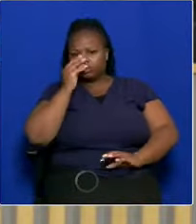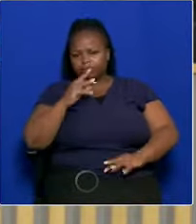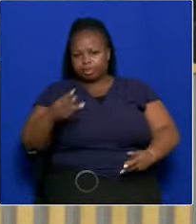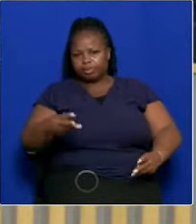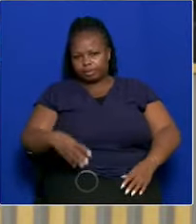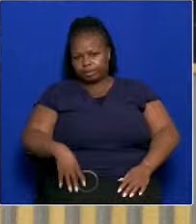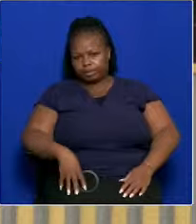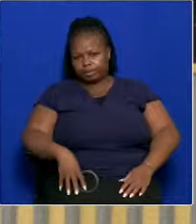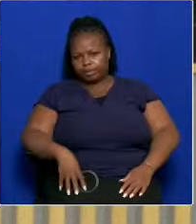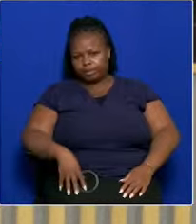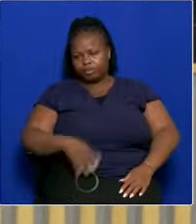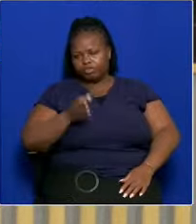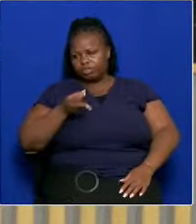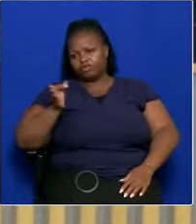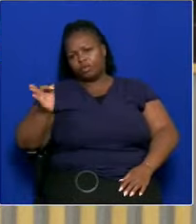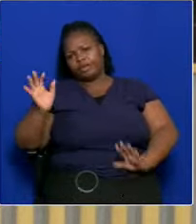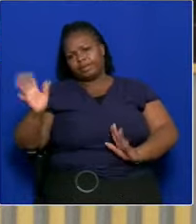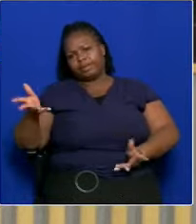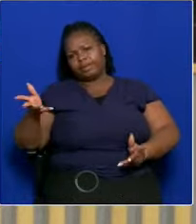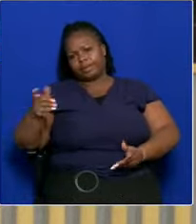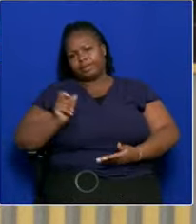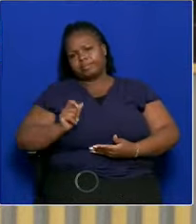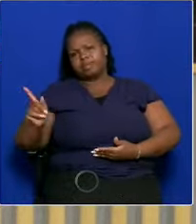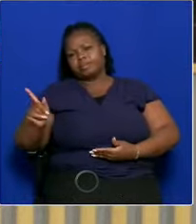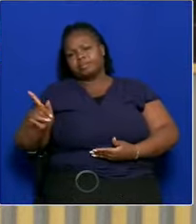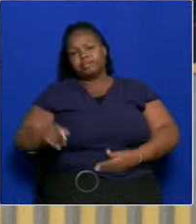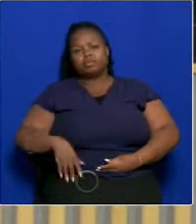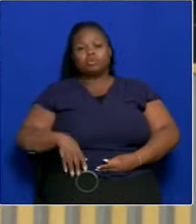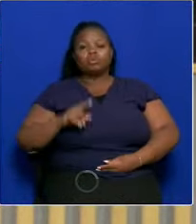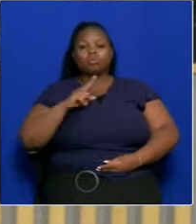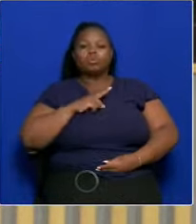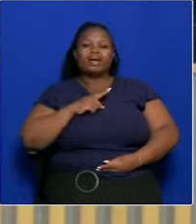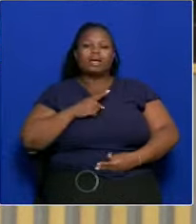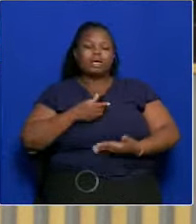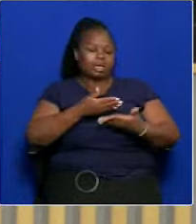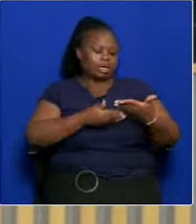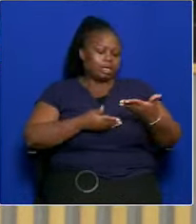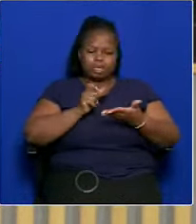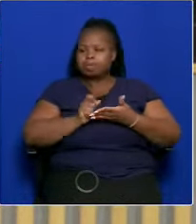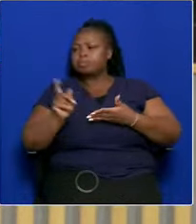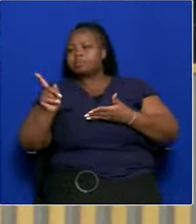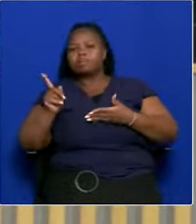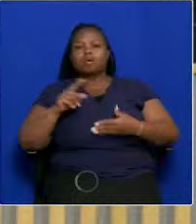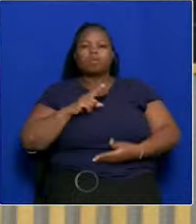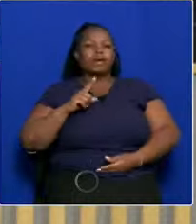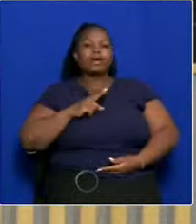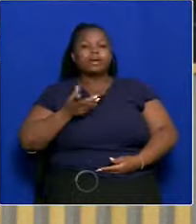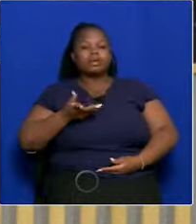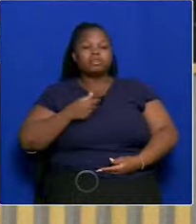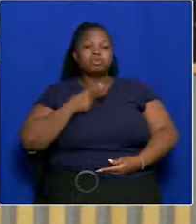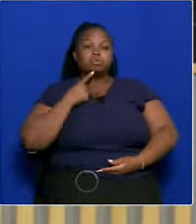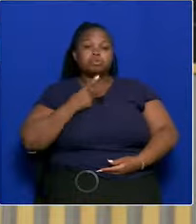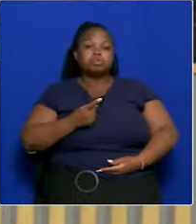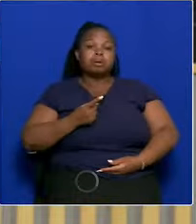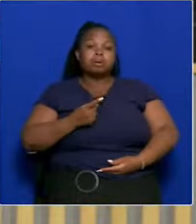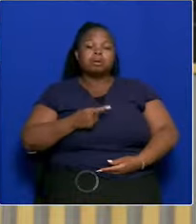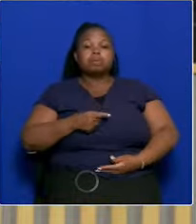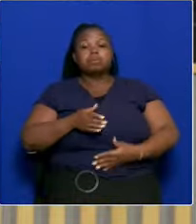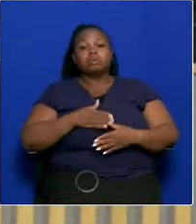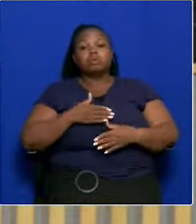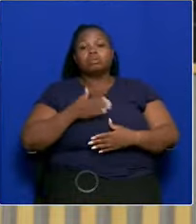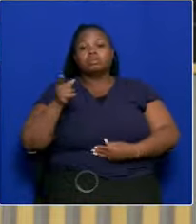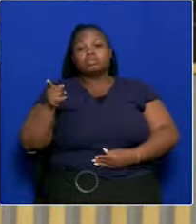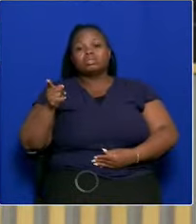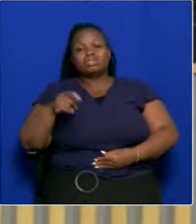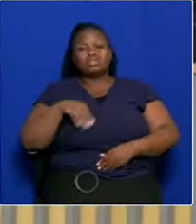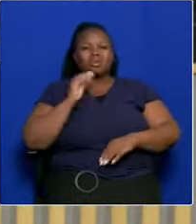forwarded it. And the question was, why do you forward these things? And then you say, because he was a menace. And that's